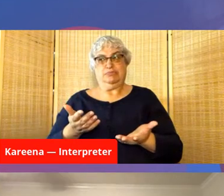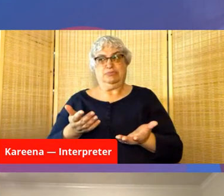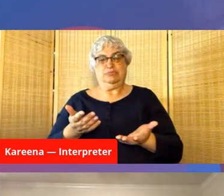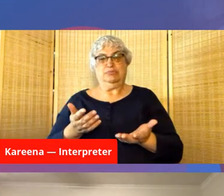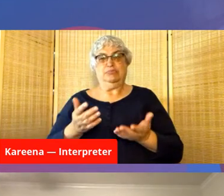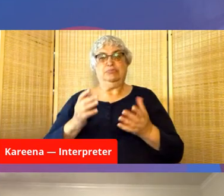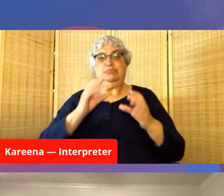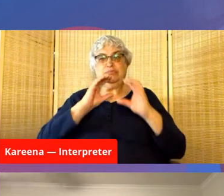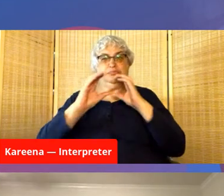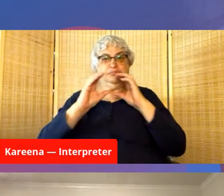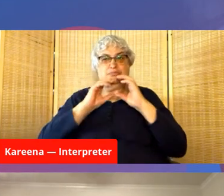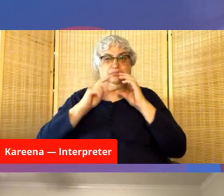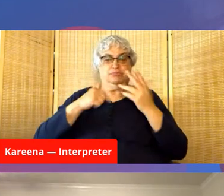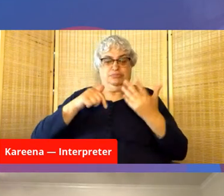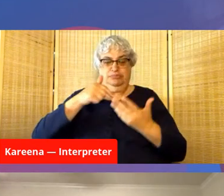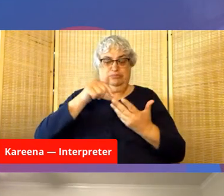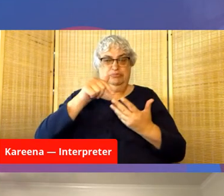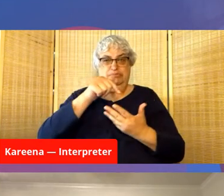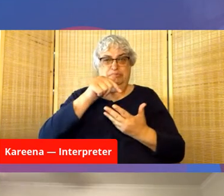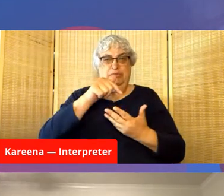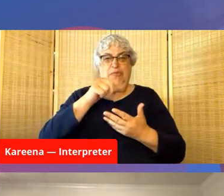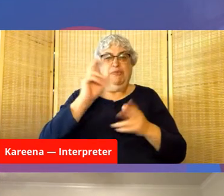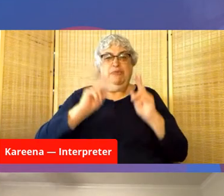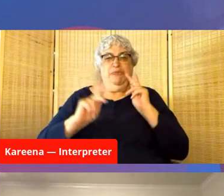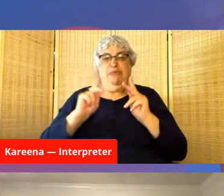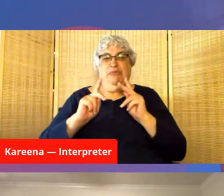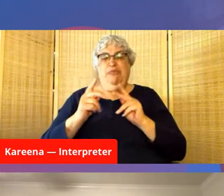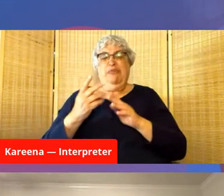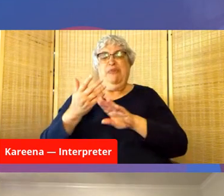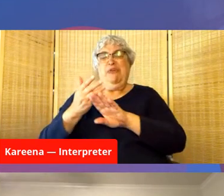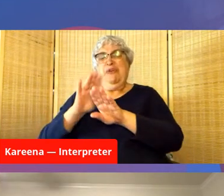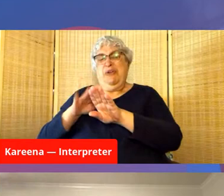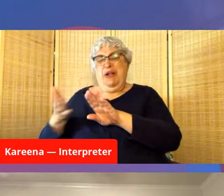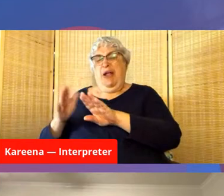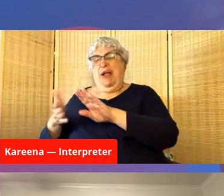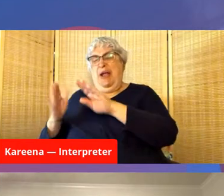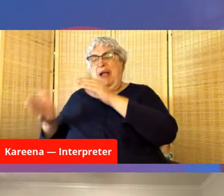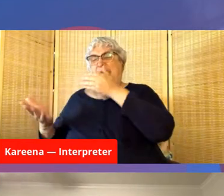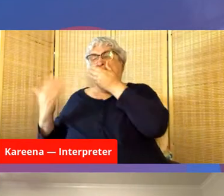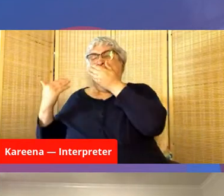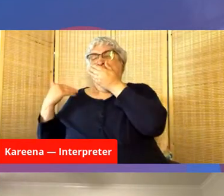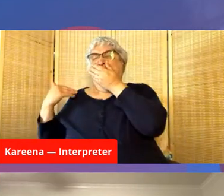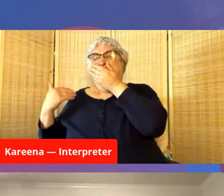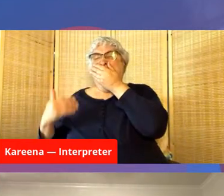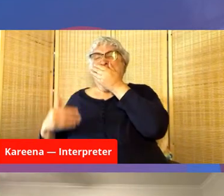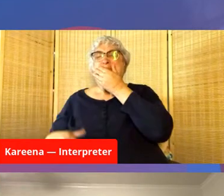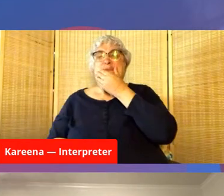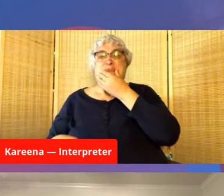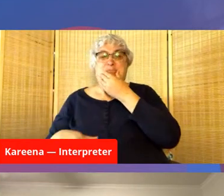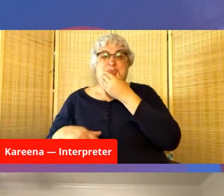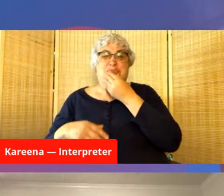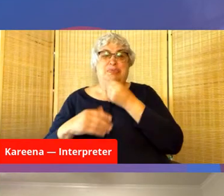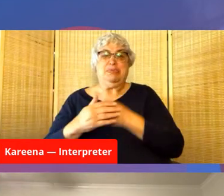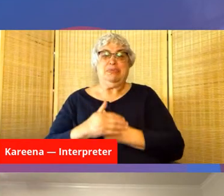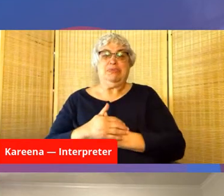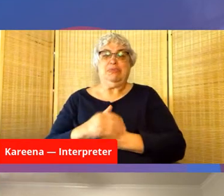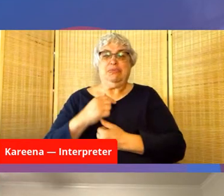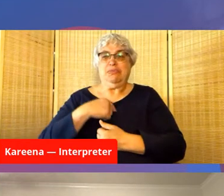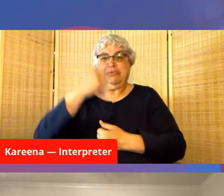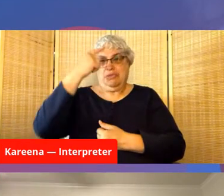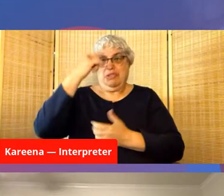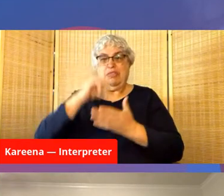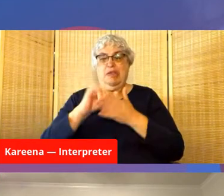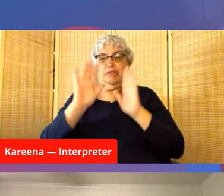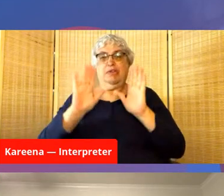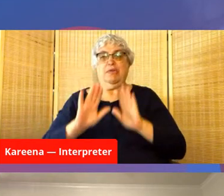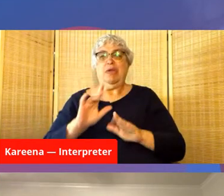communicating among ourselves, but also with the people who have come before us? I think that's a great question,